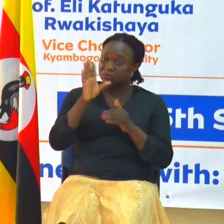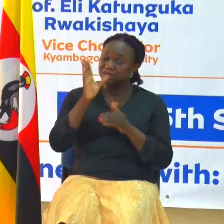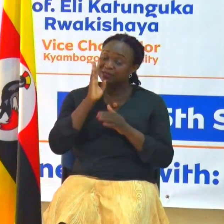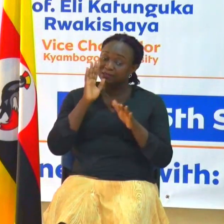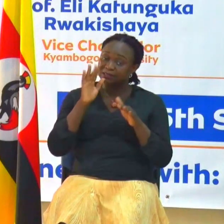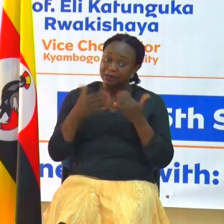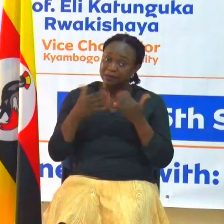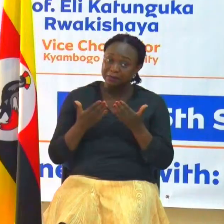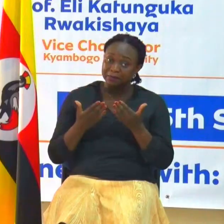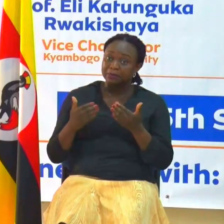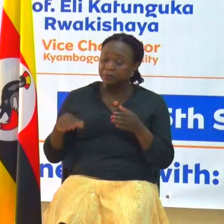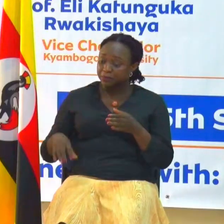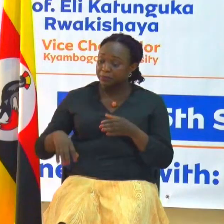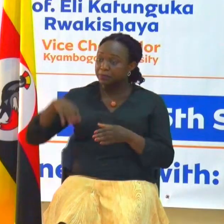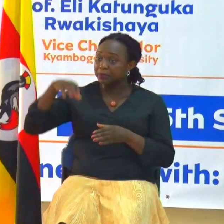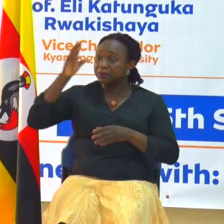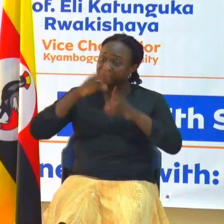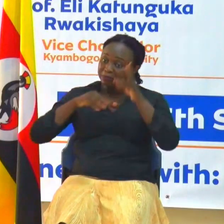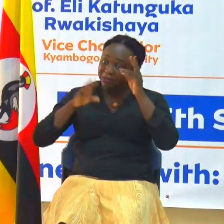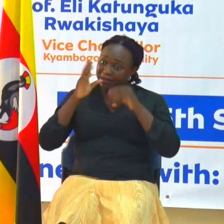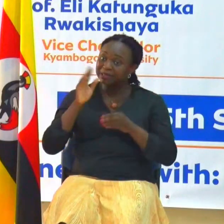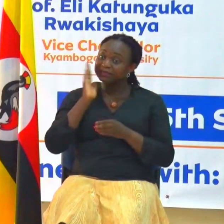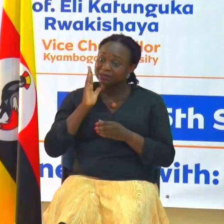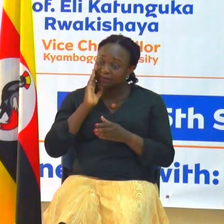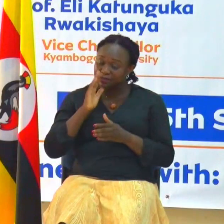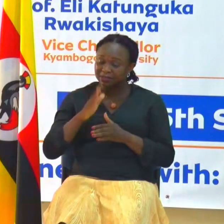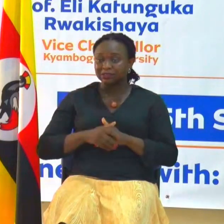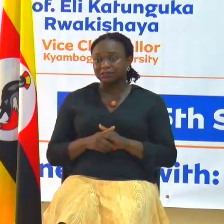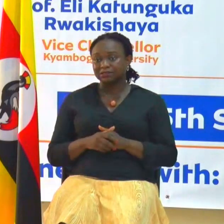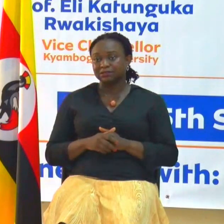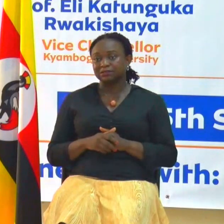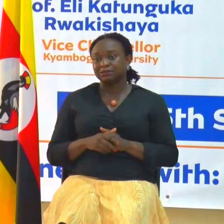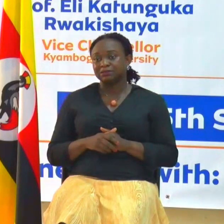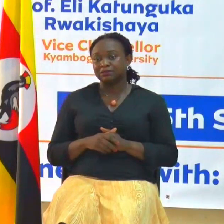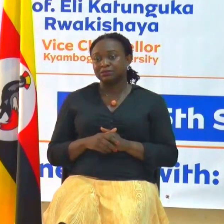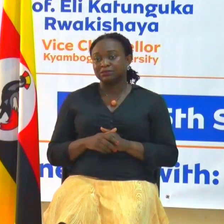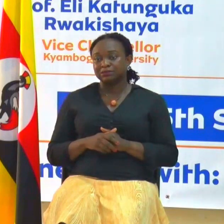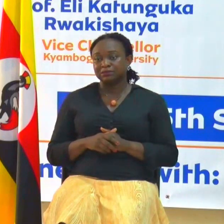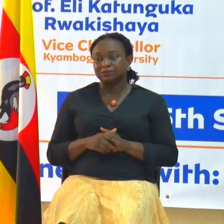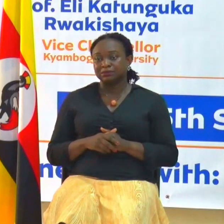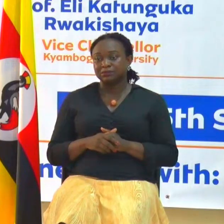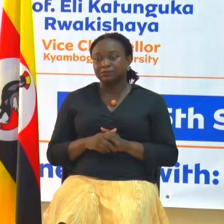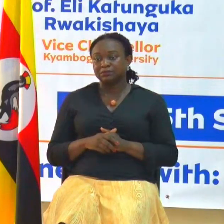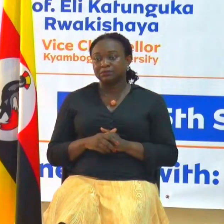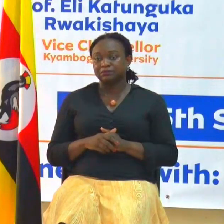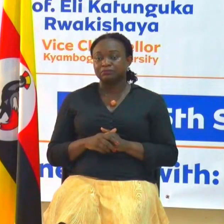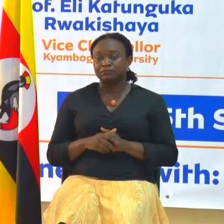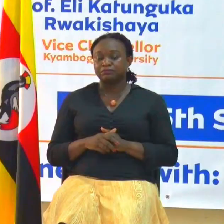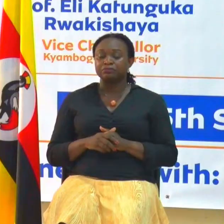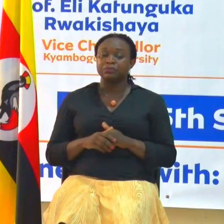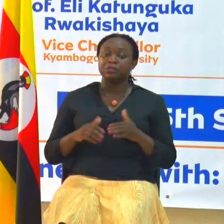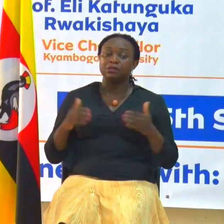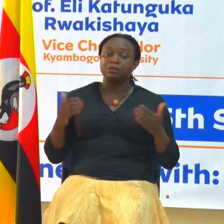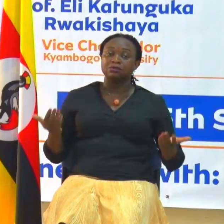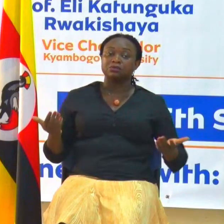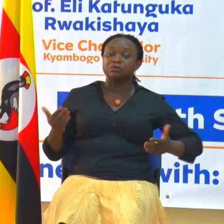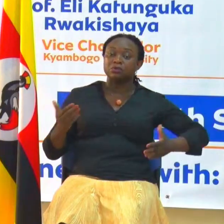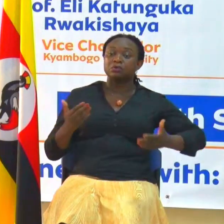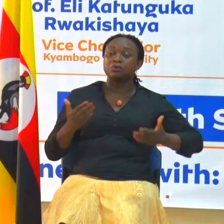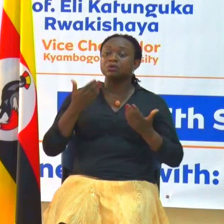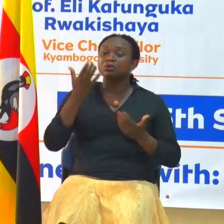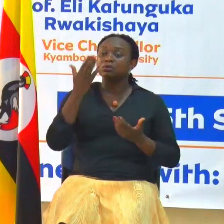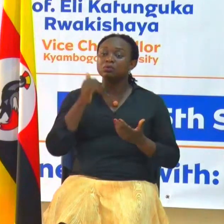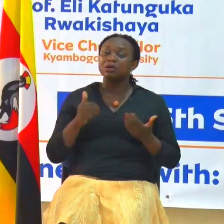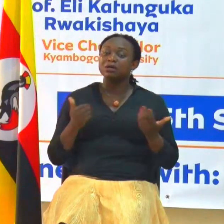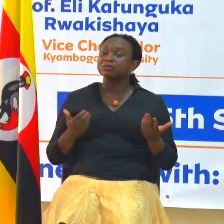English since your year one in Kyambogo University. So, bottom line, where do you go and research as a